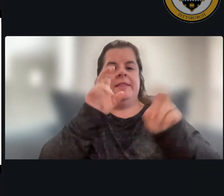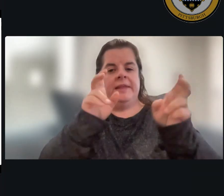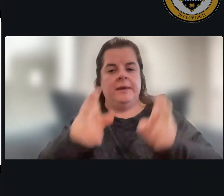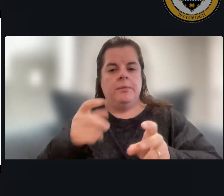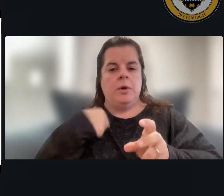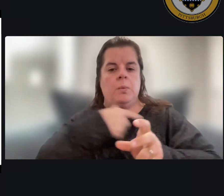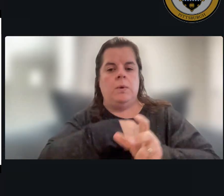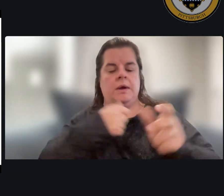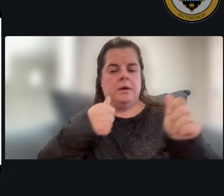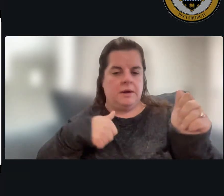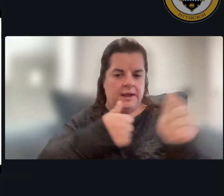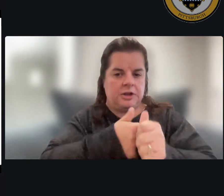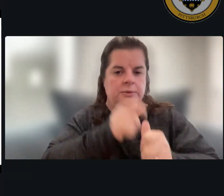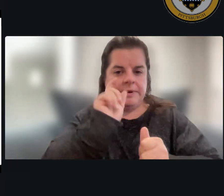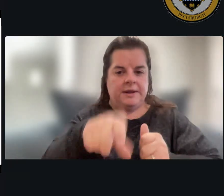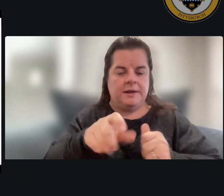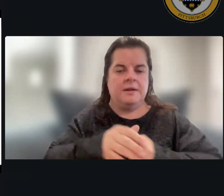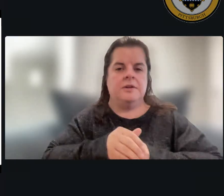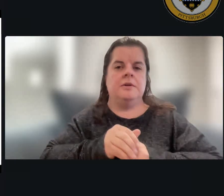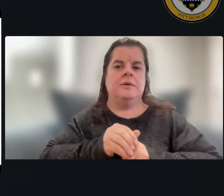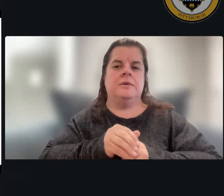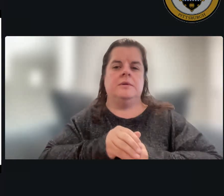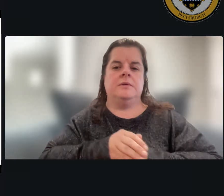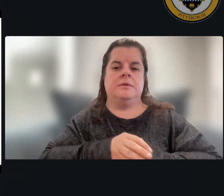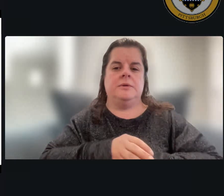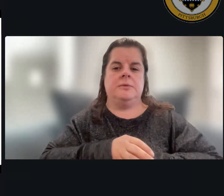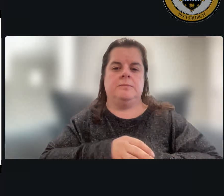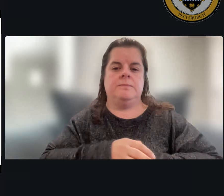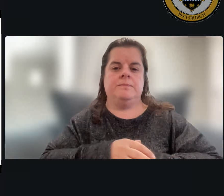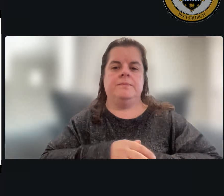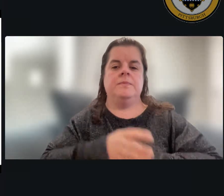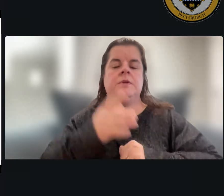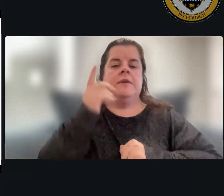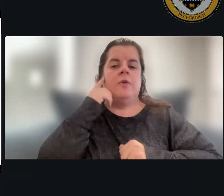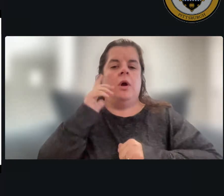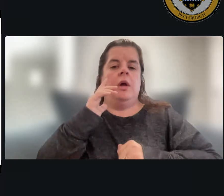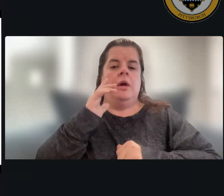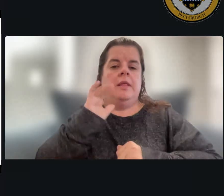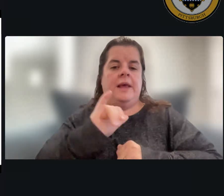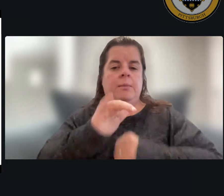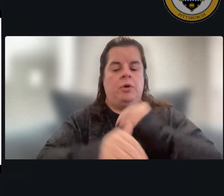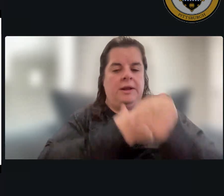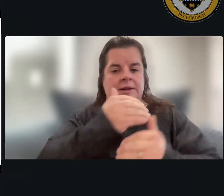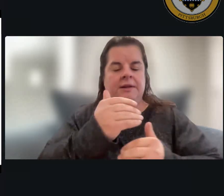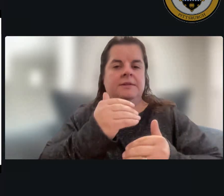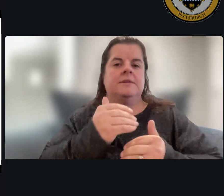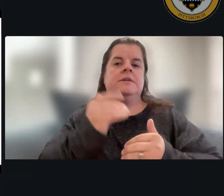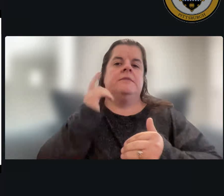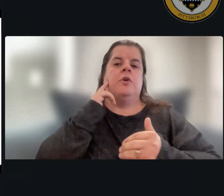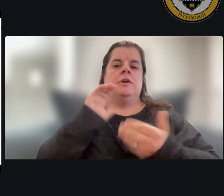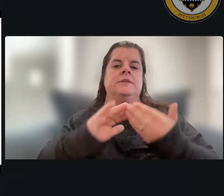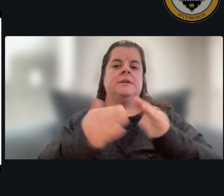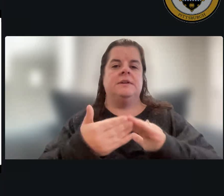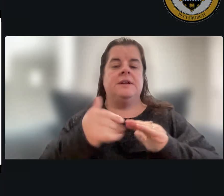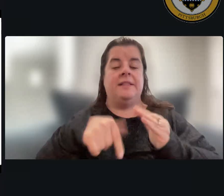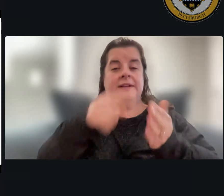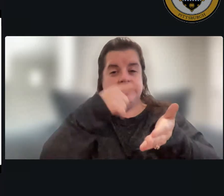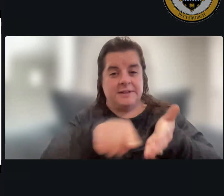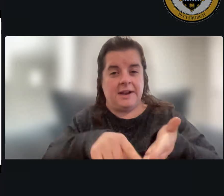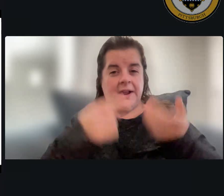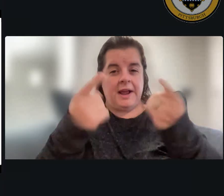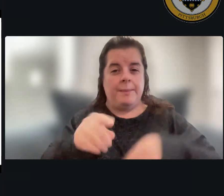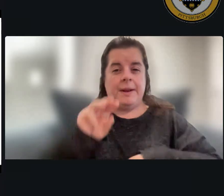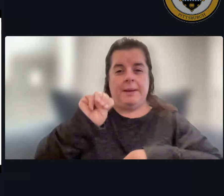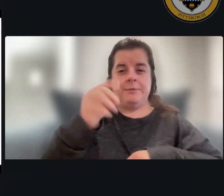catch-up work that we needed to do related to some of our systems and processes as a city. This study is being conducted by MGT, a